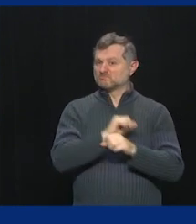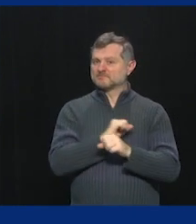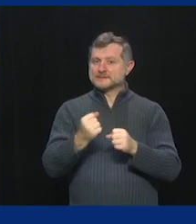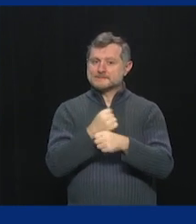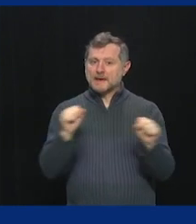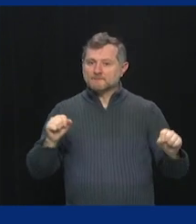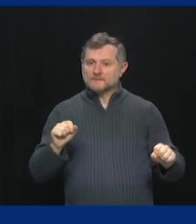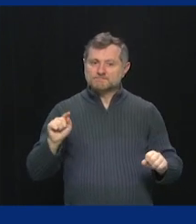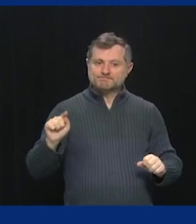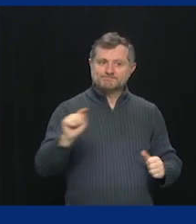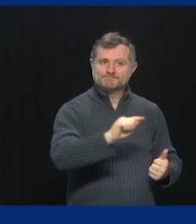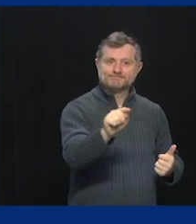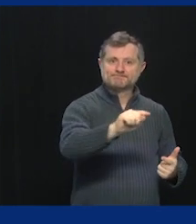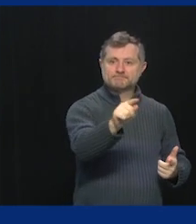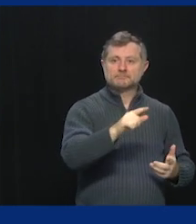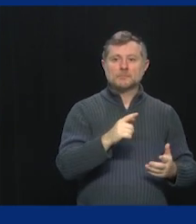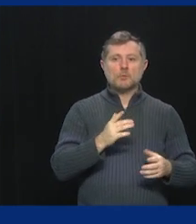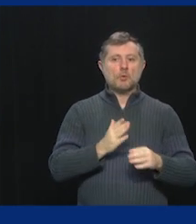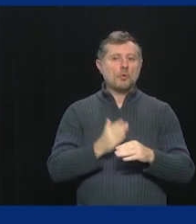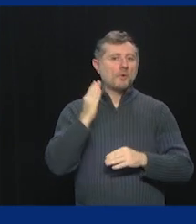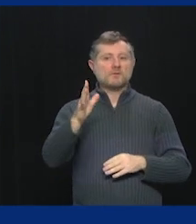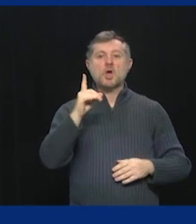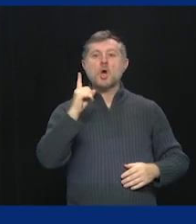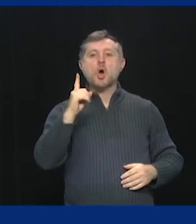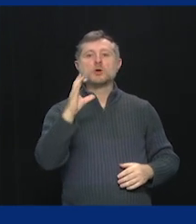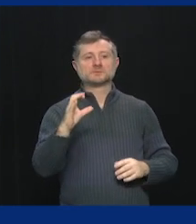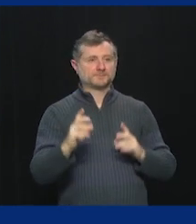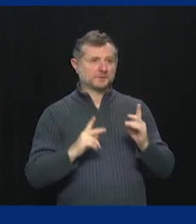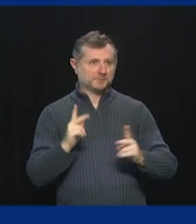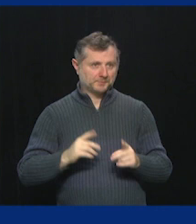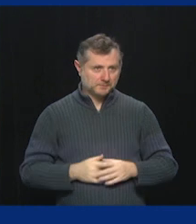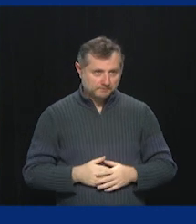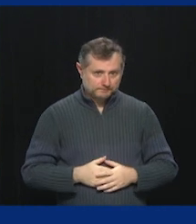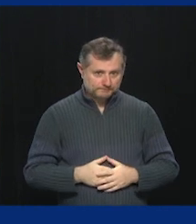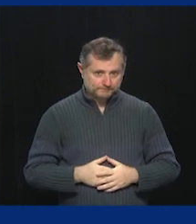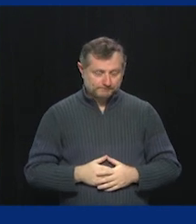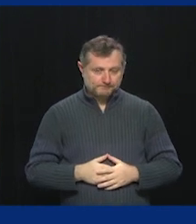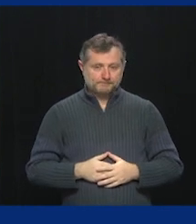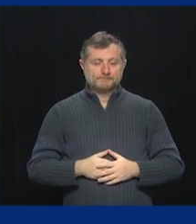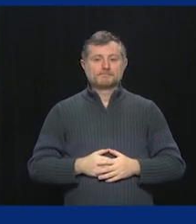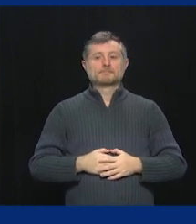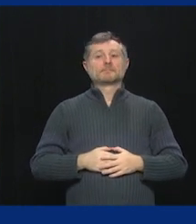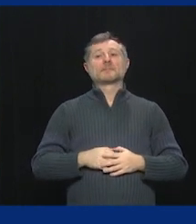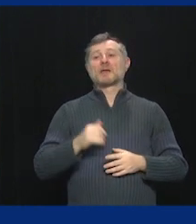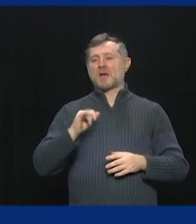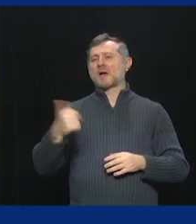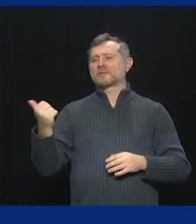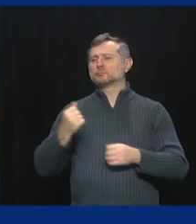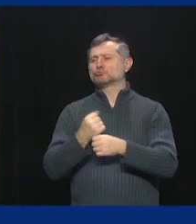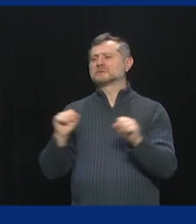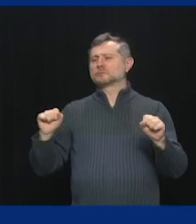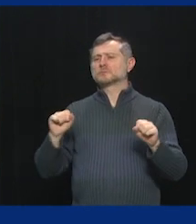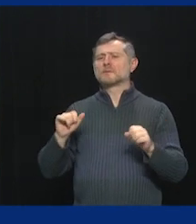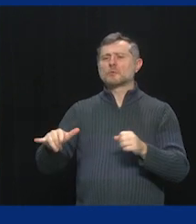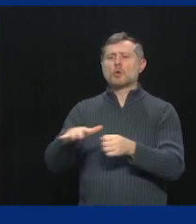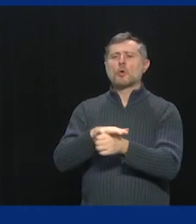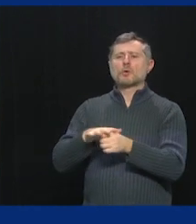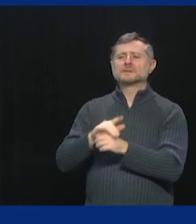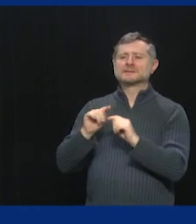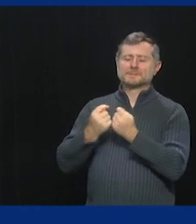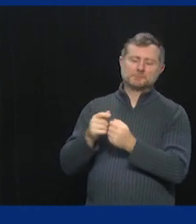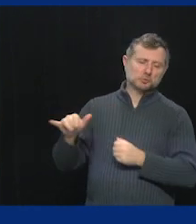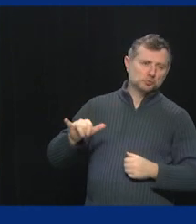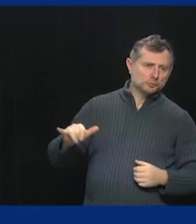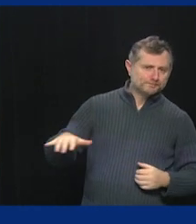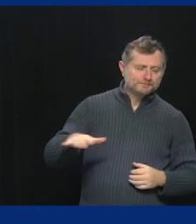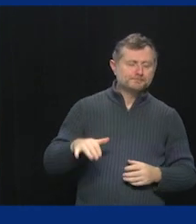rescue at least 100, if not more people, and then all of the rescues that the teams from the locals did as well. So